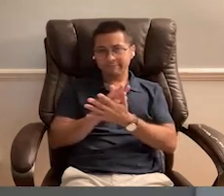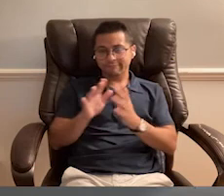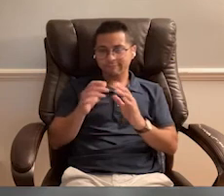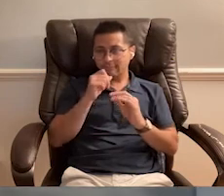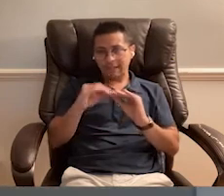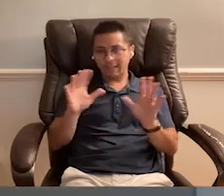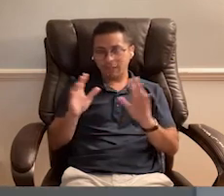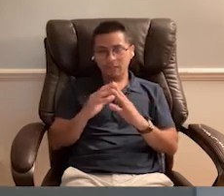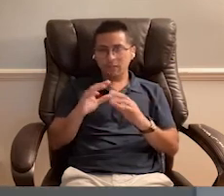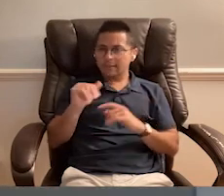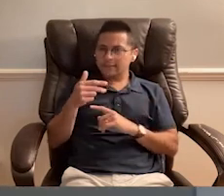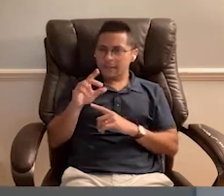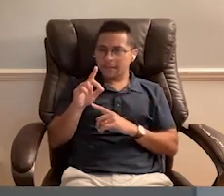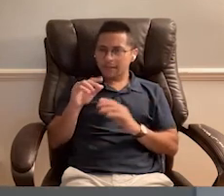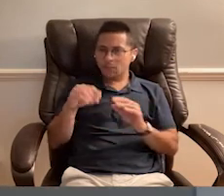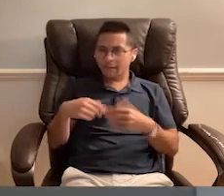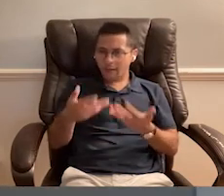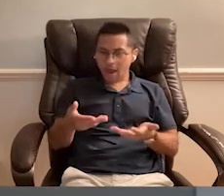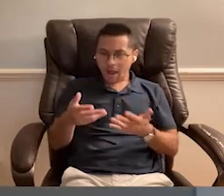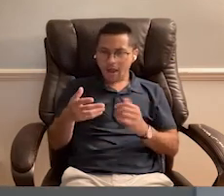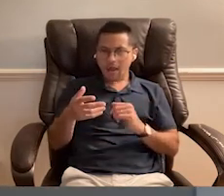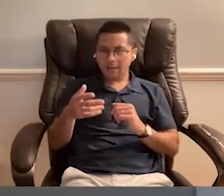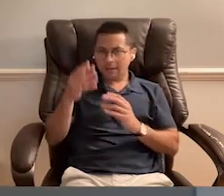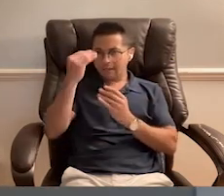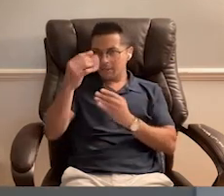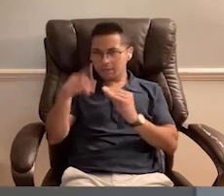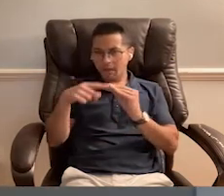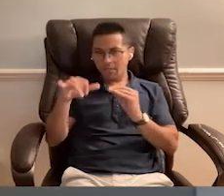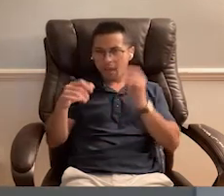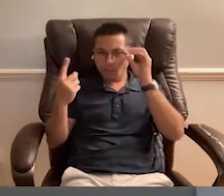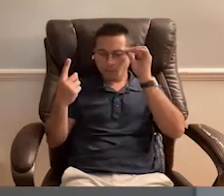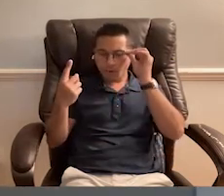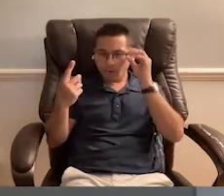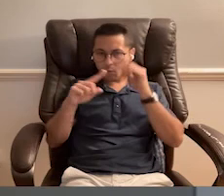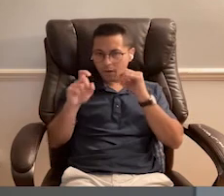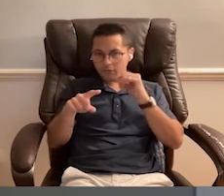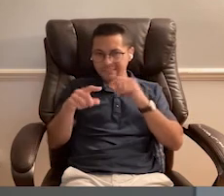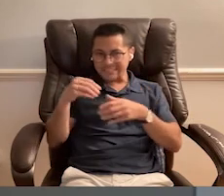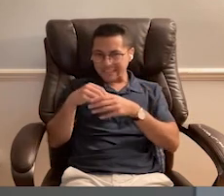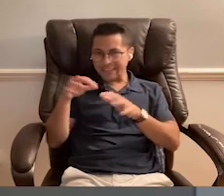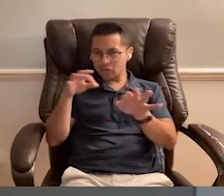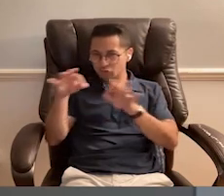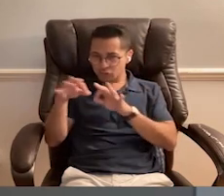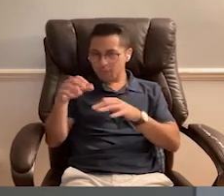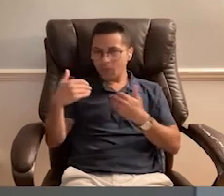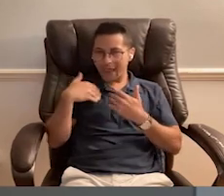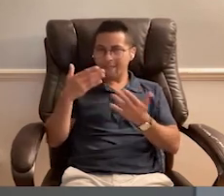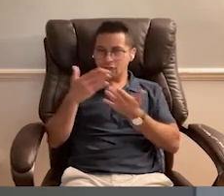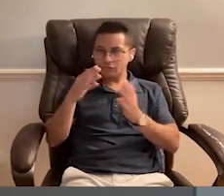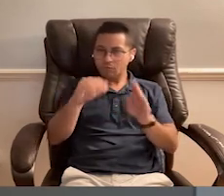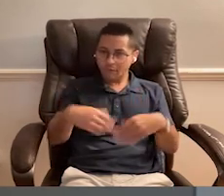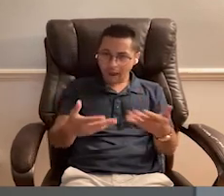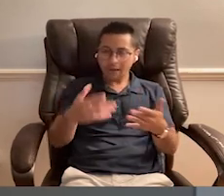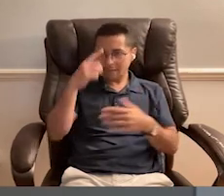show. He starts working and will APD, does APD provide transportation and whatnot? My one question was,